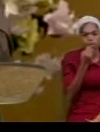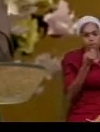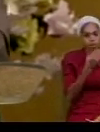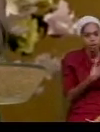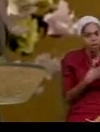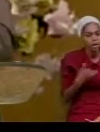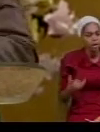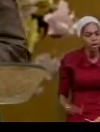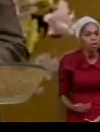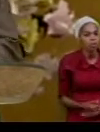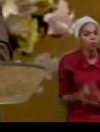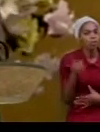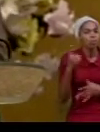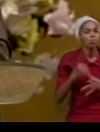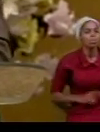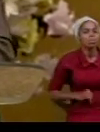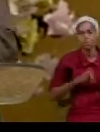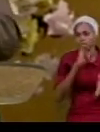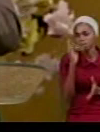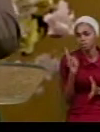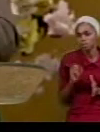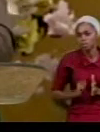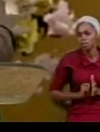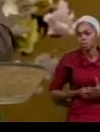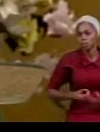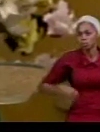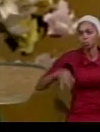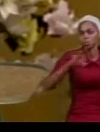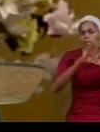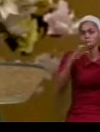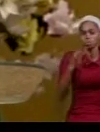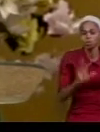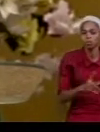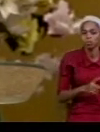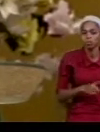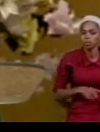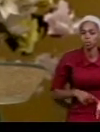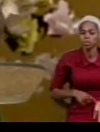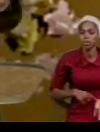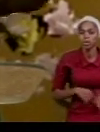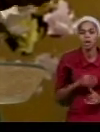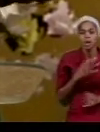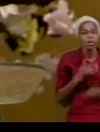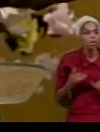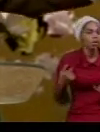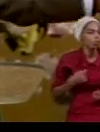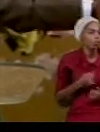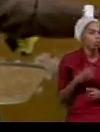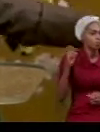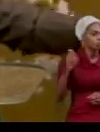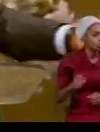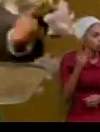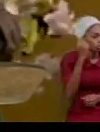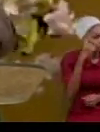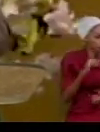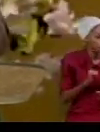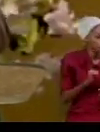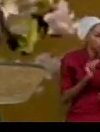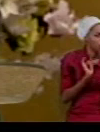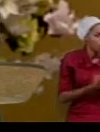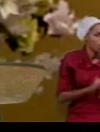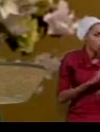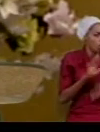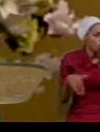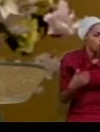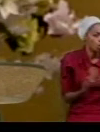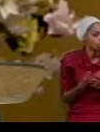the significance of this? Of course, we must understand that all those ceremonial laws, they